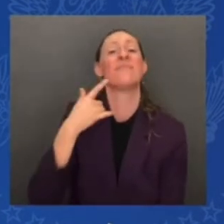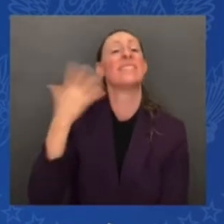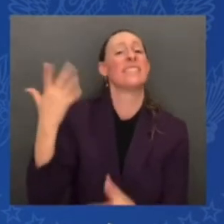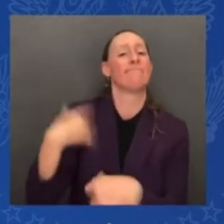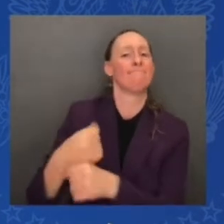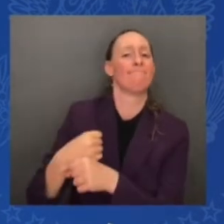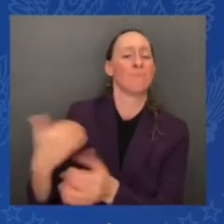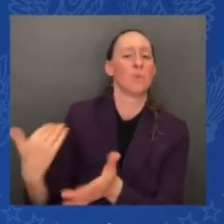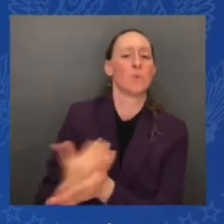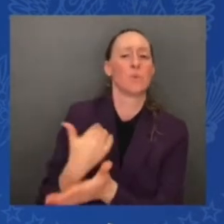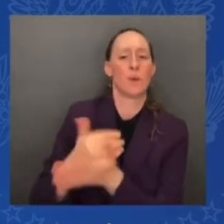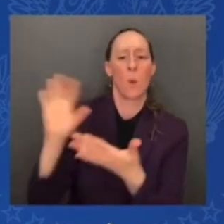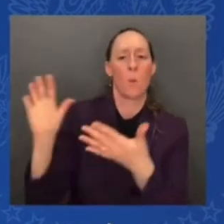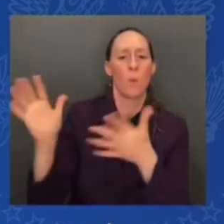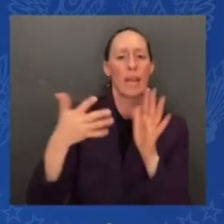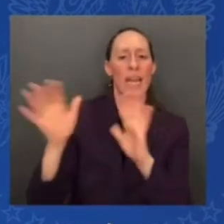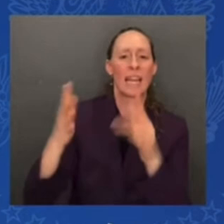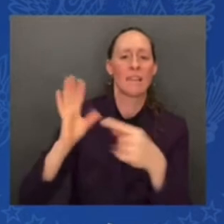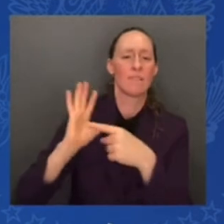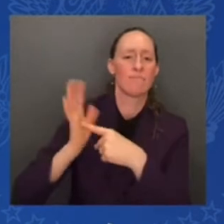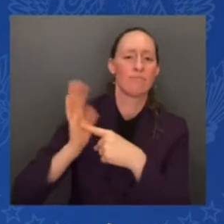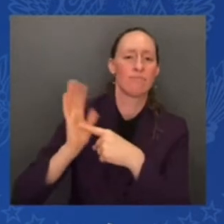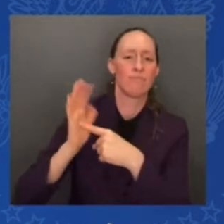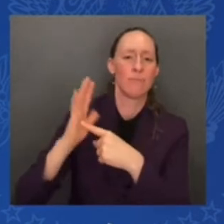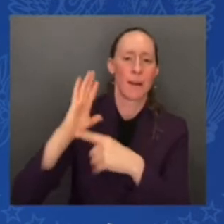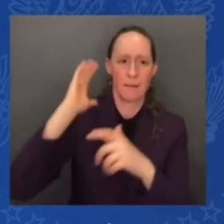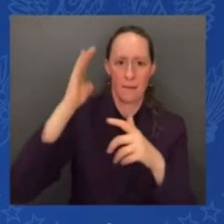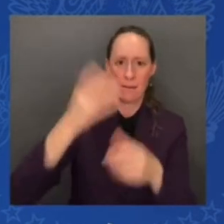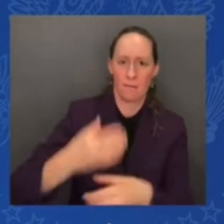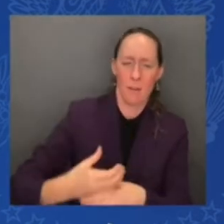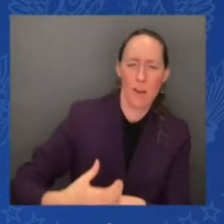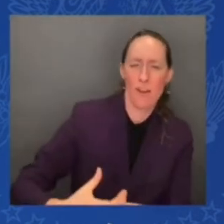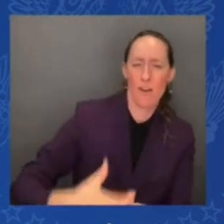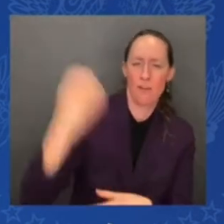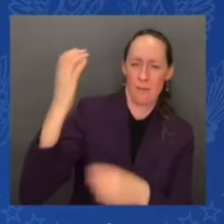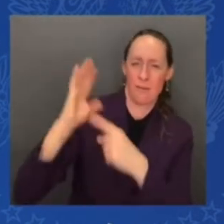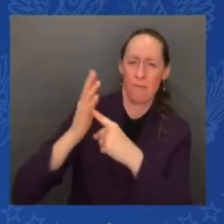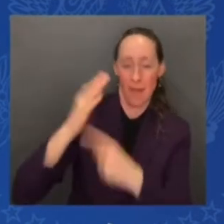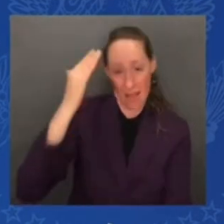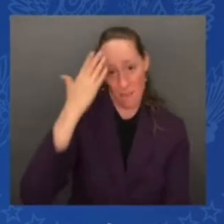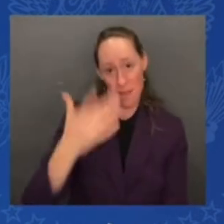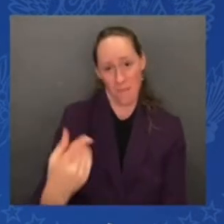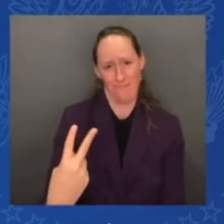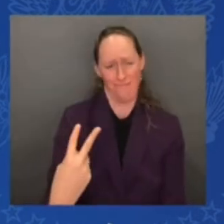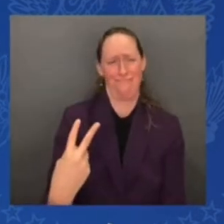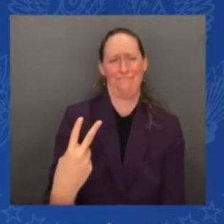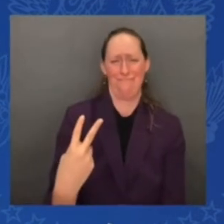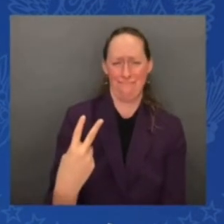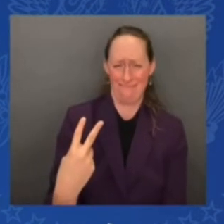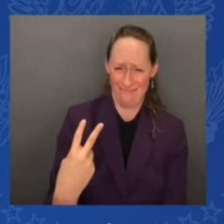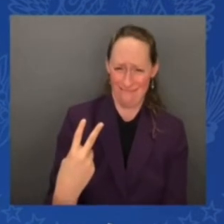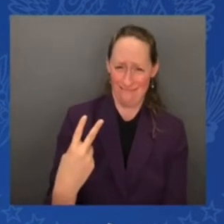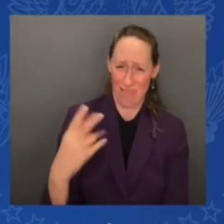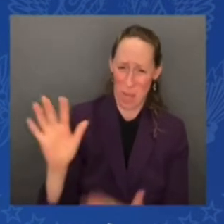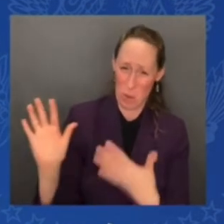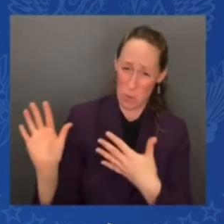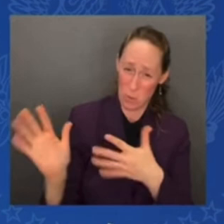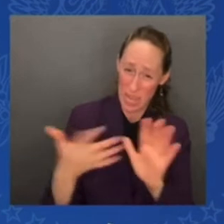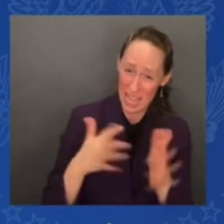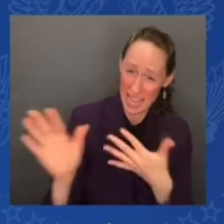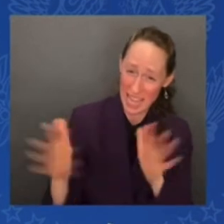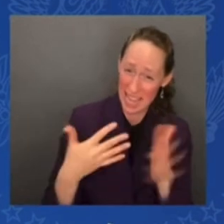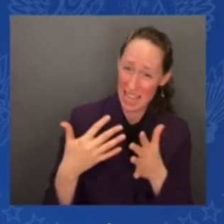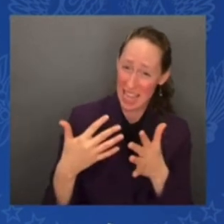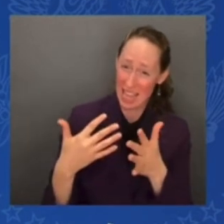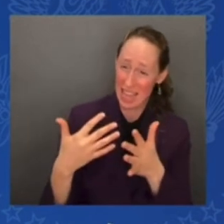You all know what a wind tower is. They look at me like, what the hell's a wind tower? That's a key component. You know, you have to have it to hold up